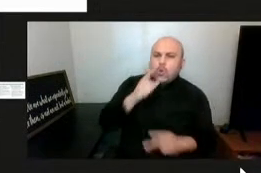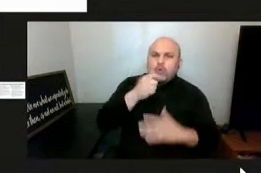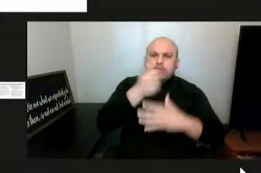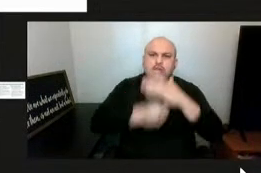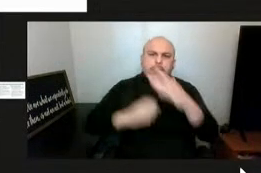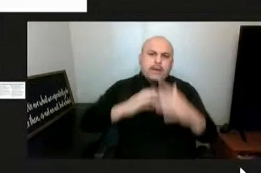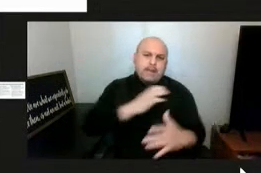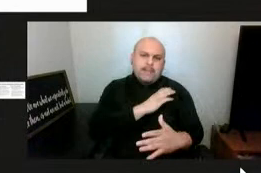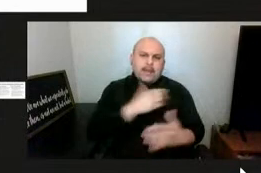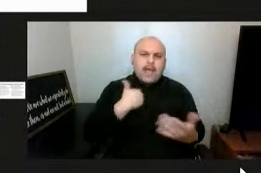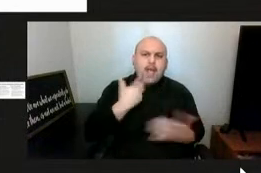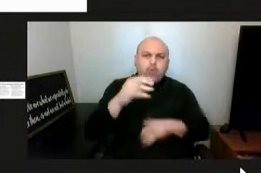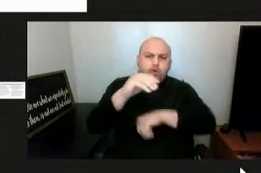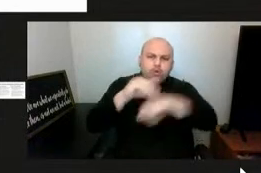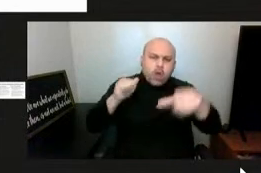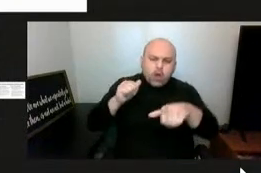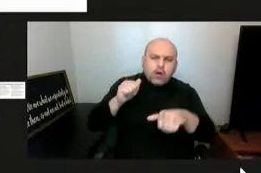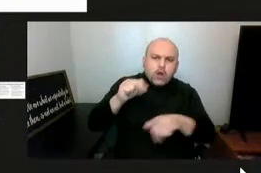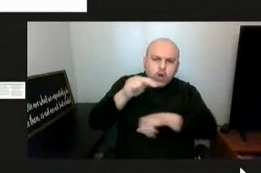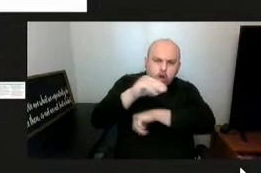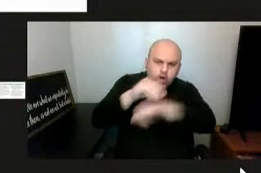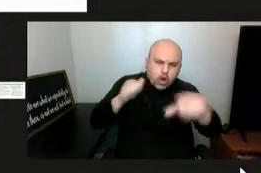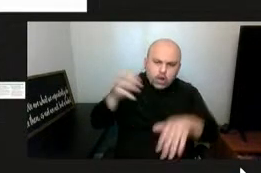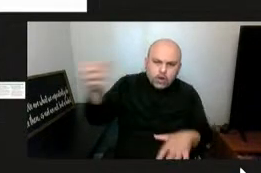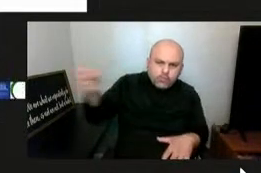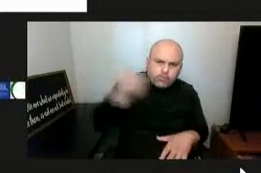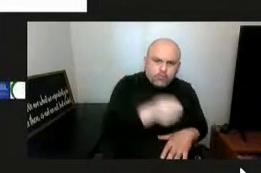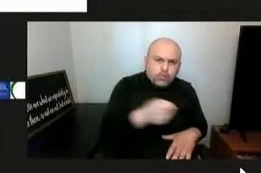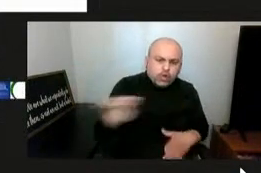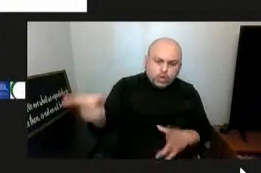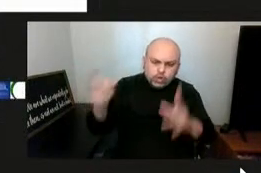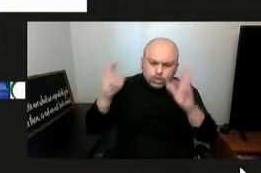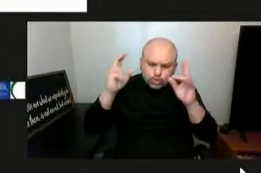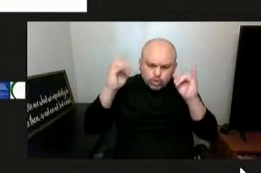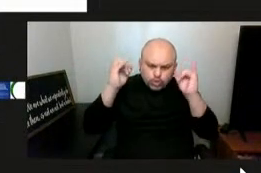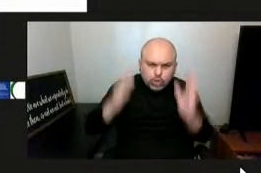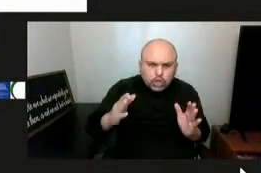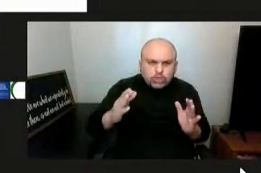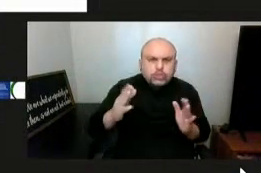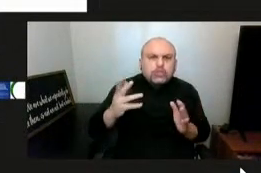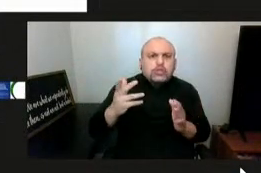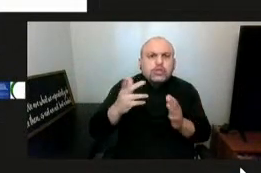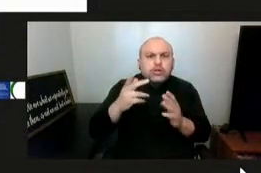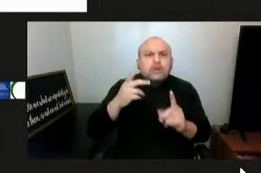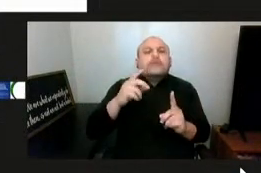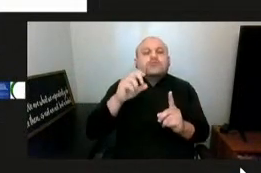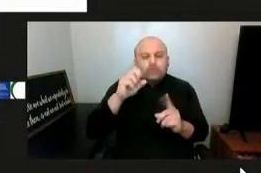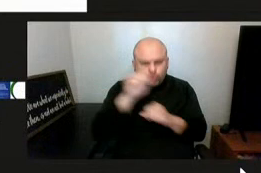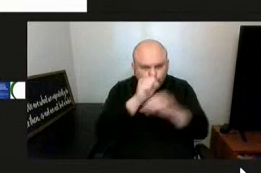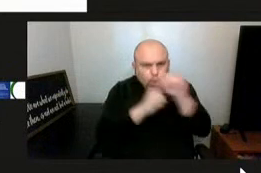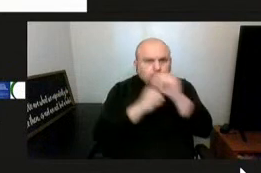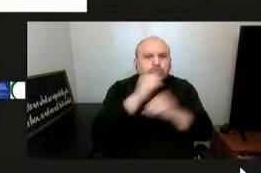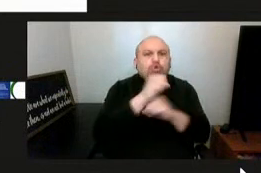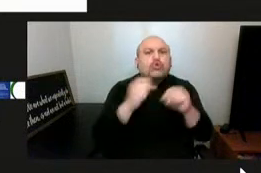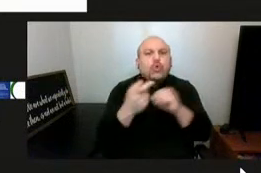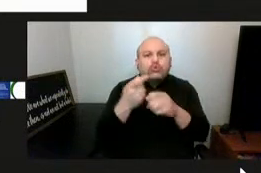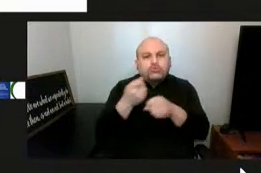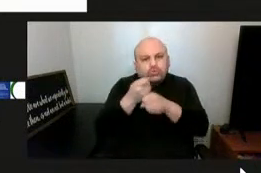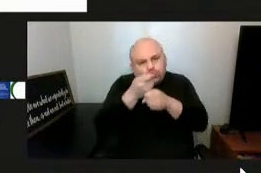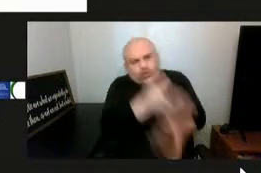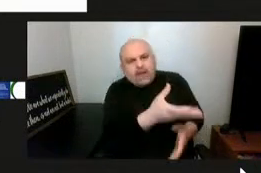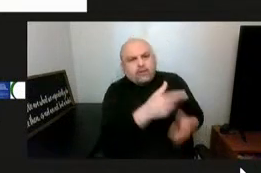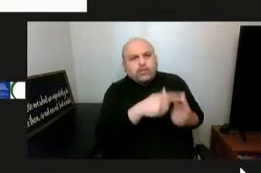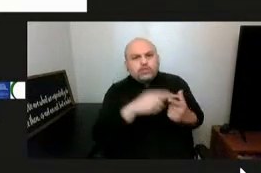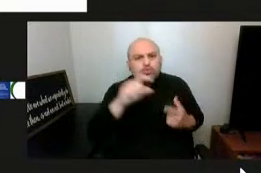call upon the structural drivers and xenophobia, and I will turn it over to Hye Young